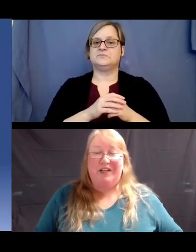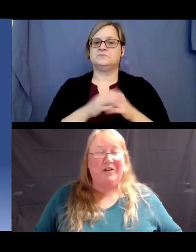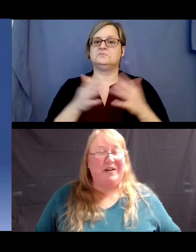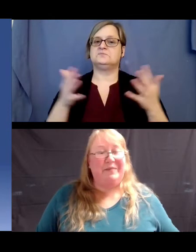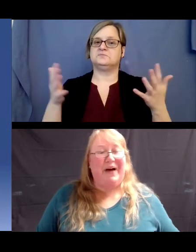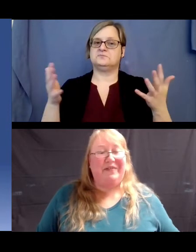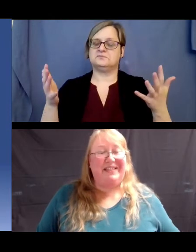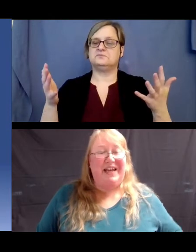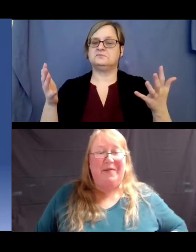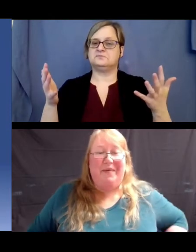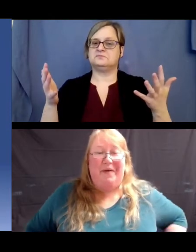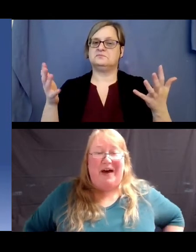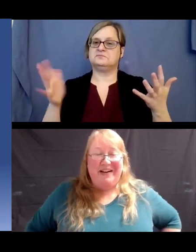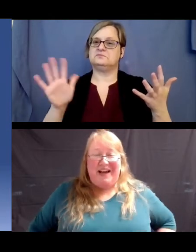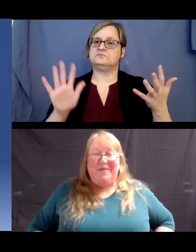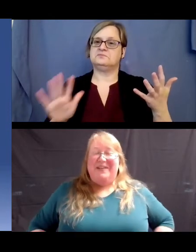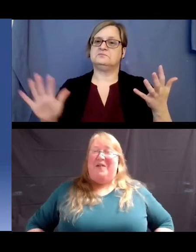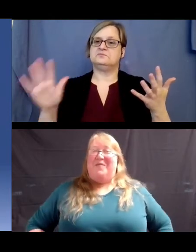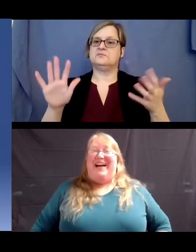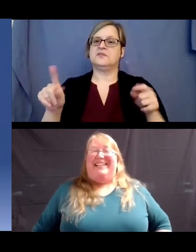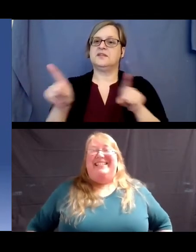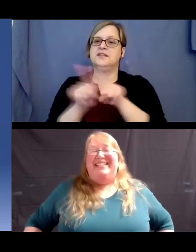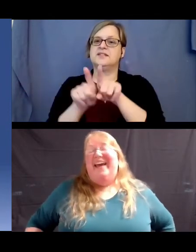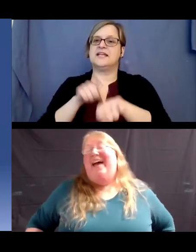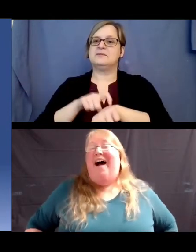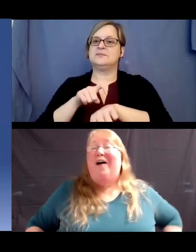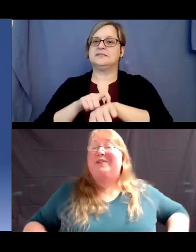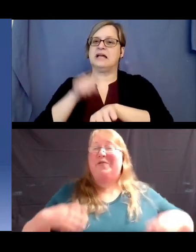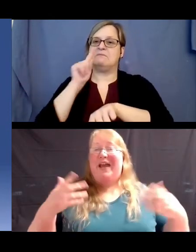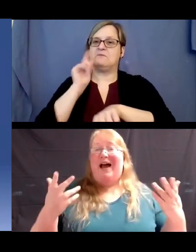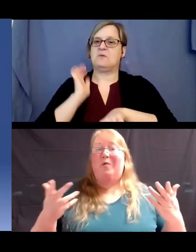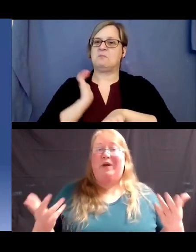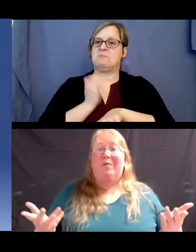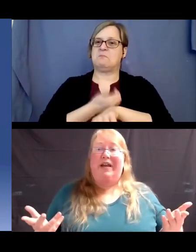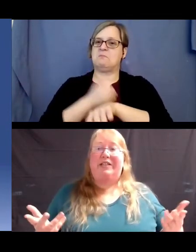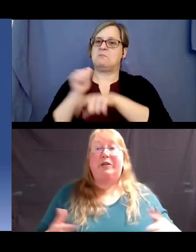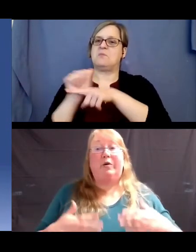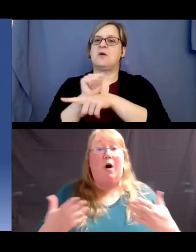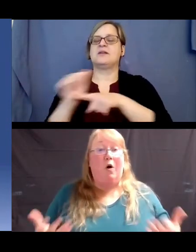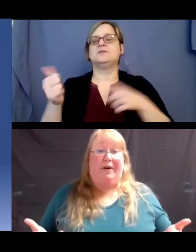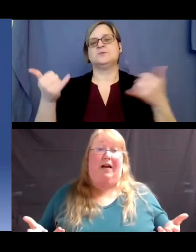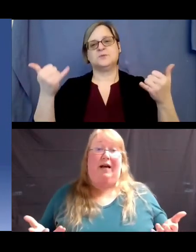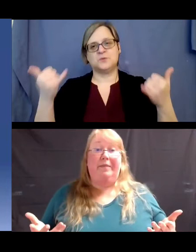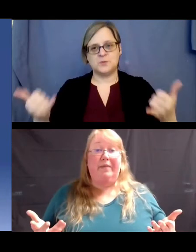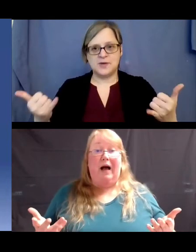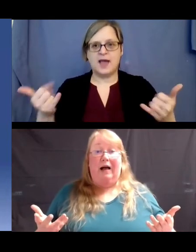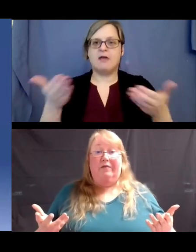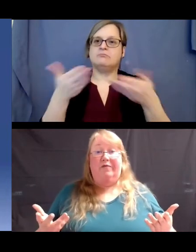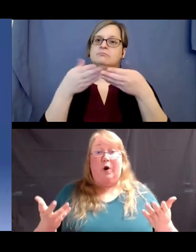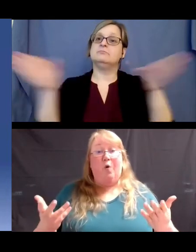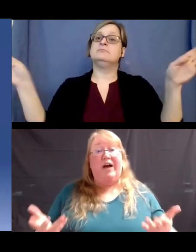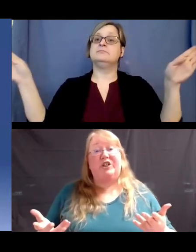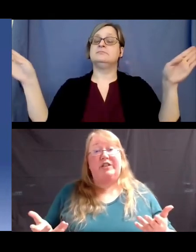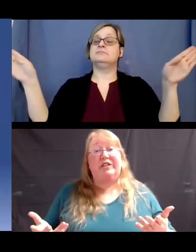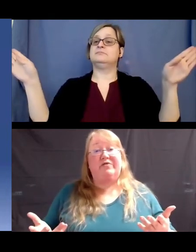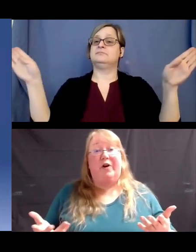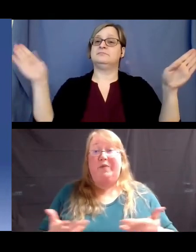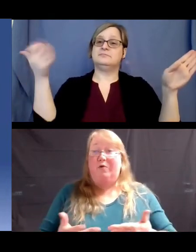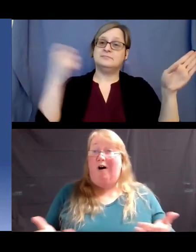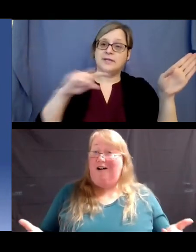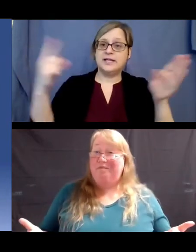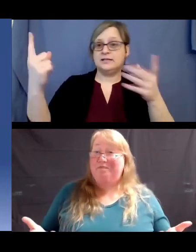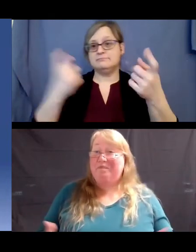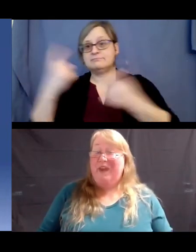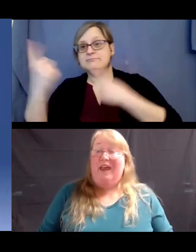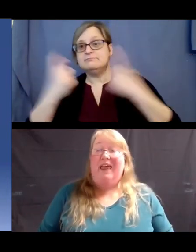It probably took us about the same amount of time as our practice. So now we wanted to open up for questions from